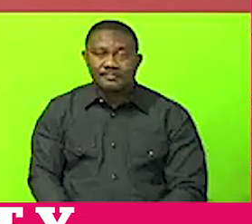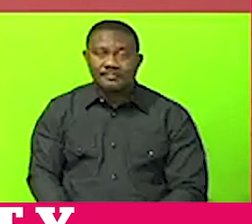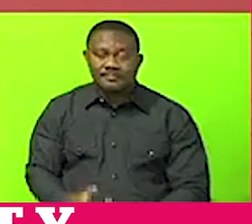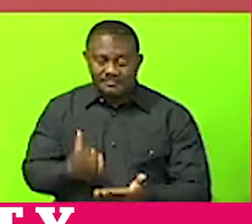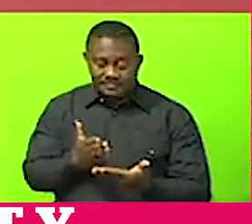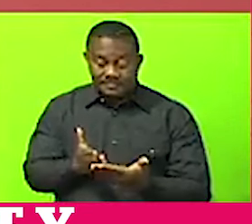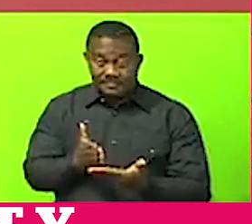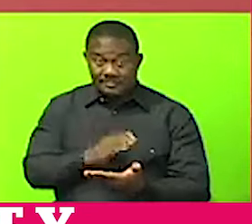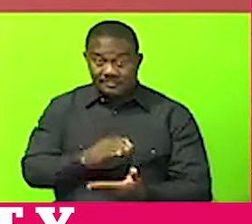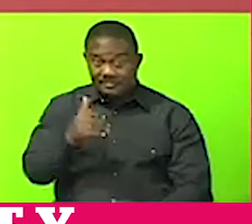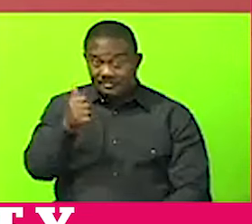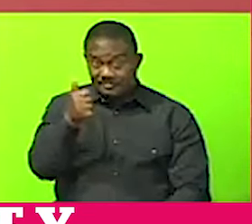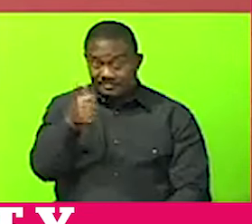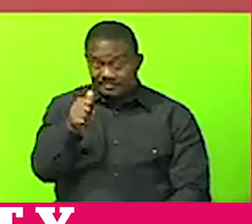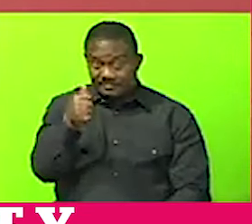10